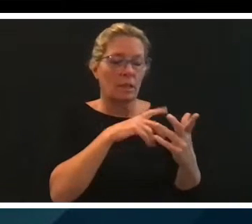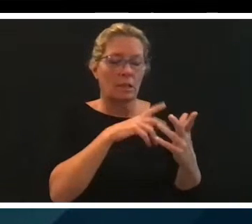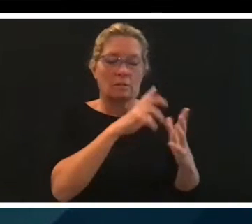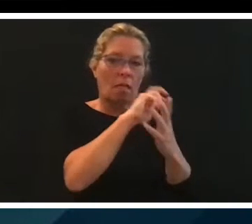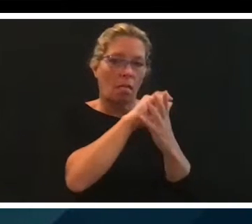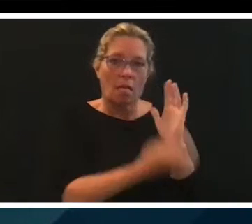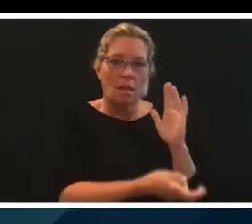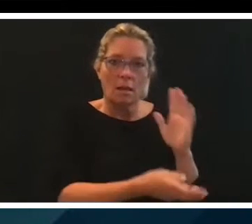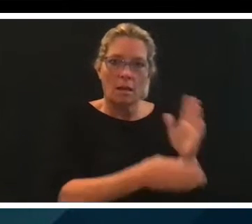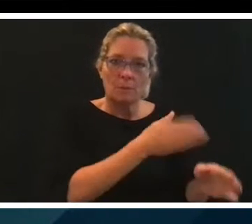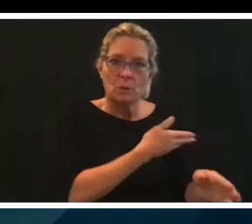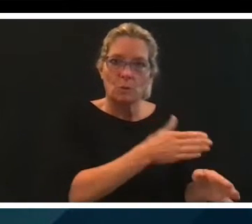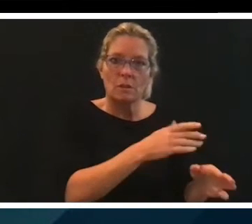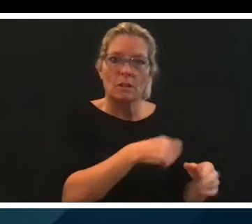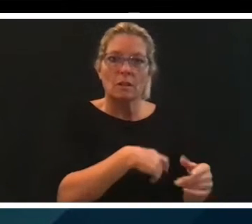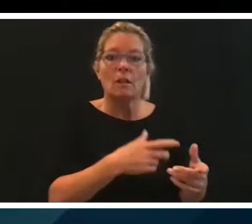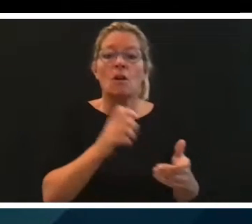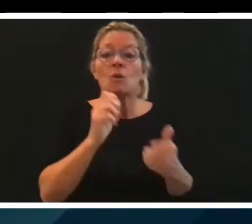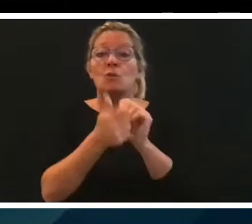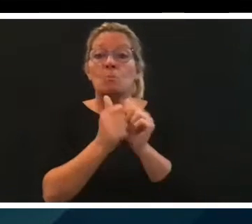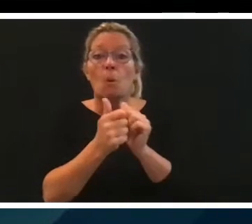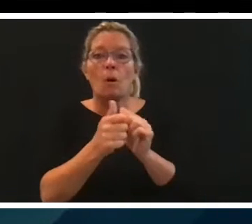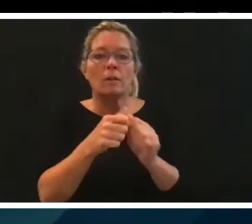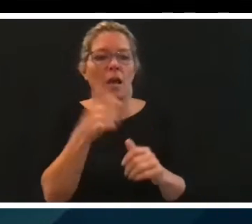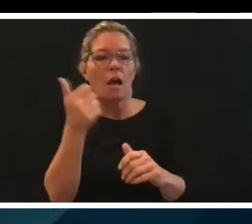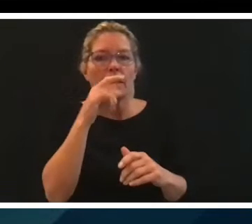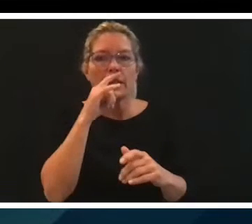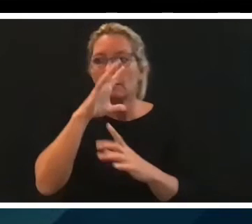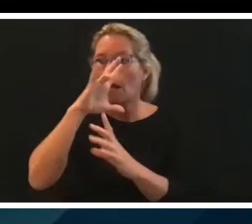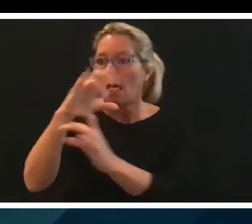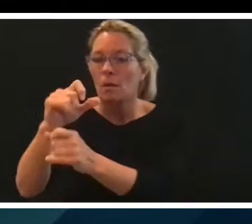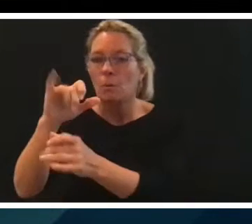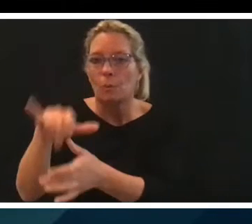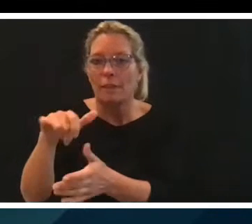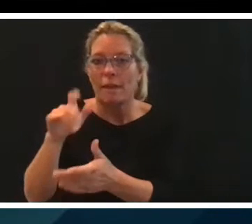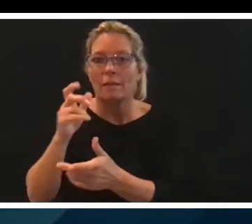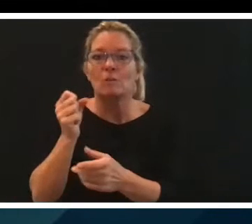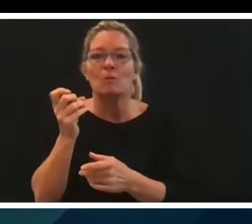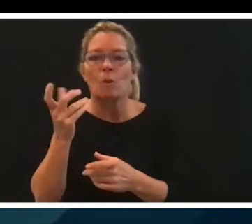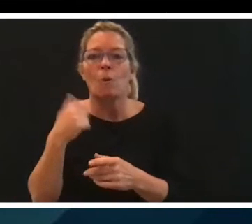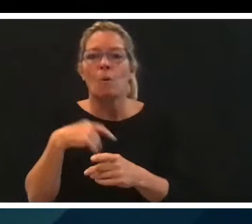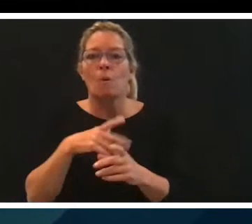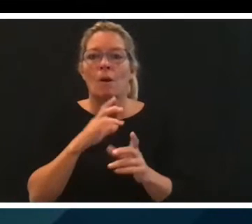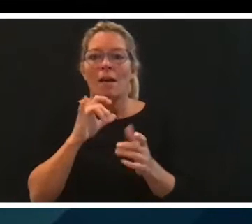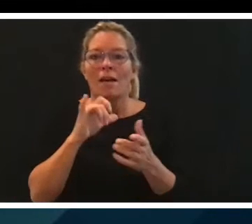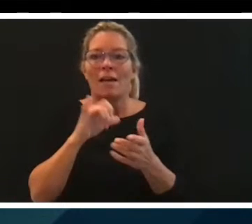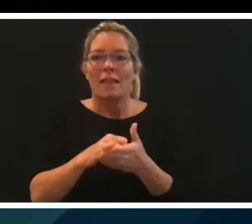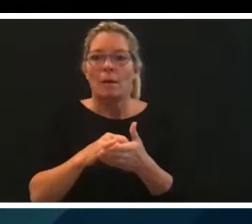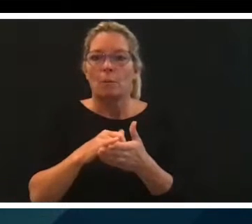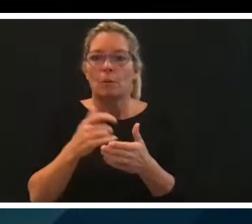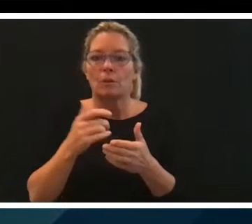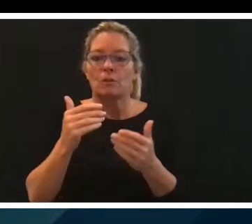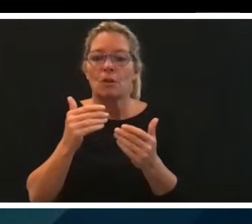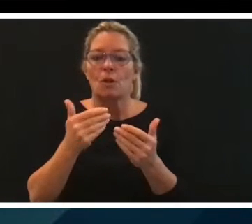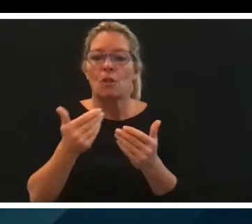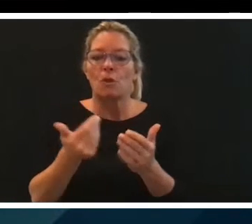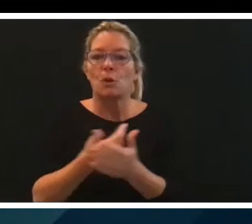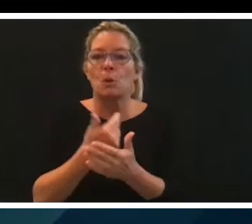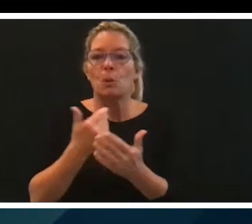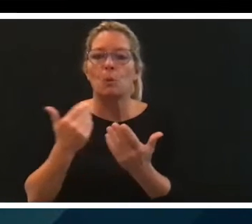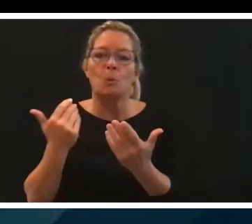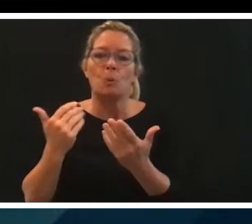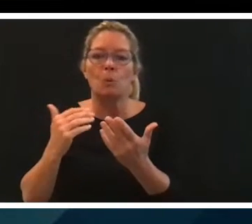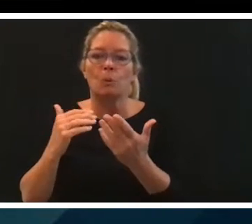were grabbing a hold of a lot of guys and girls. And that became the new hierarchy, who was good in